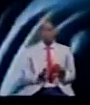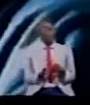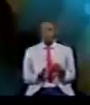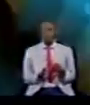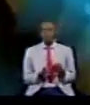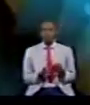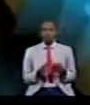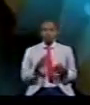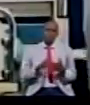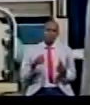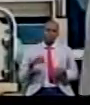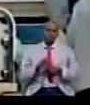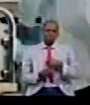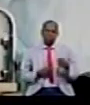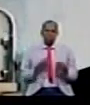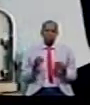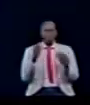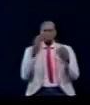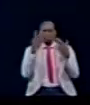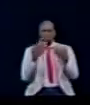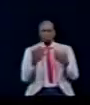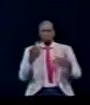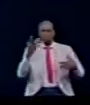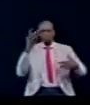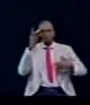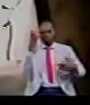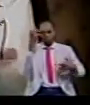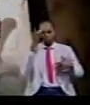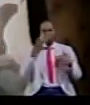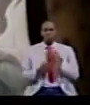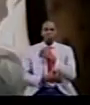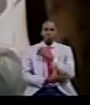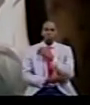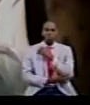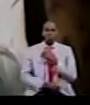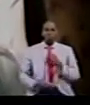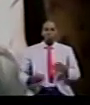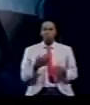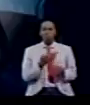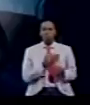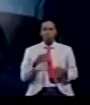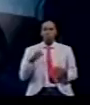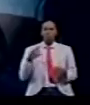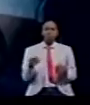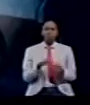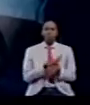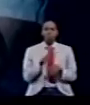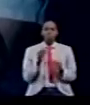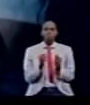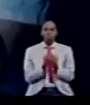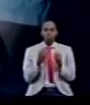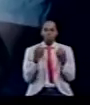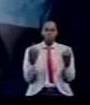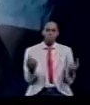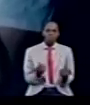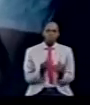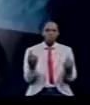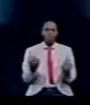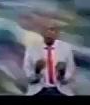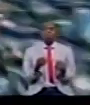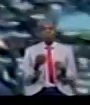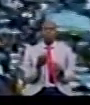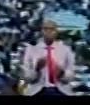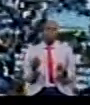blood. You tear them into pieces in their life in the name of Jesus Christ. Amen. And by the power and the blood of Jesus, the life of all